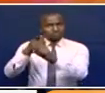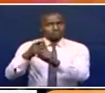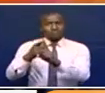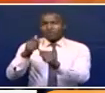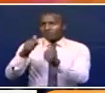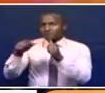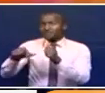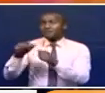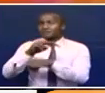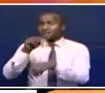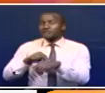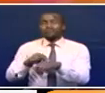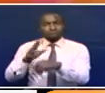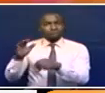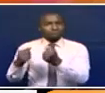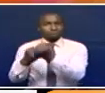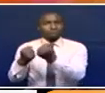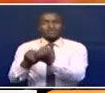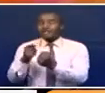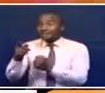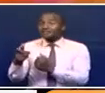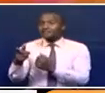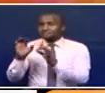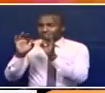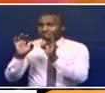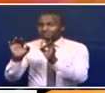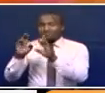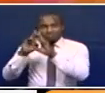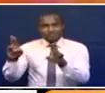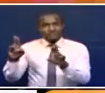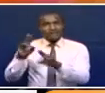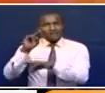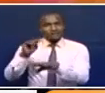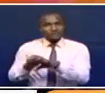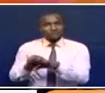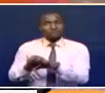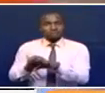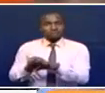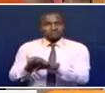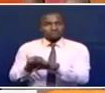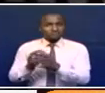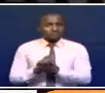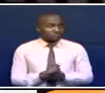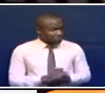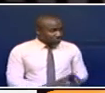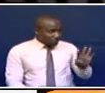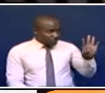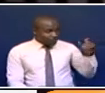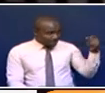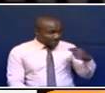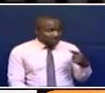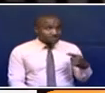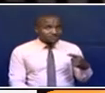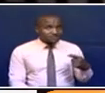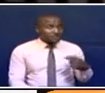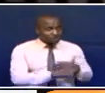nation will be well known. And that is a united nation, peaceful nation, respected amongst the community of nations. 4 months. What do you mean 4 months?